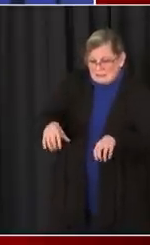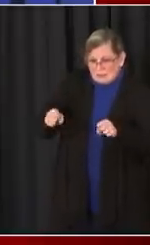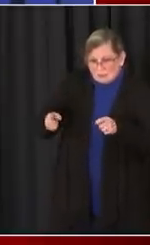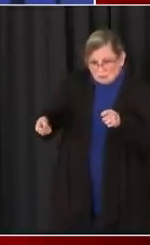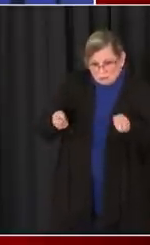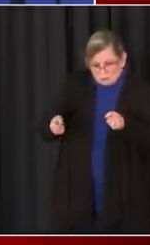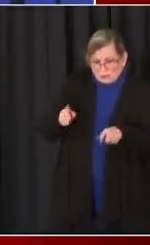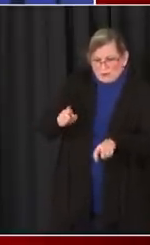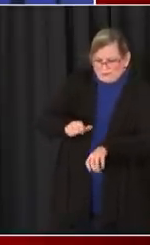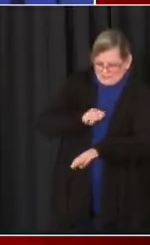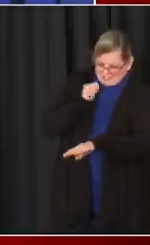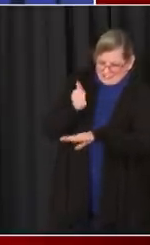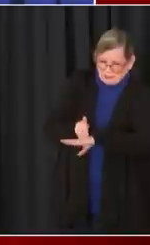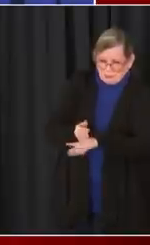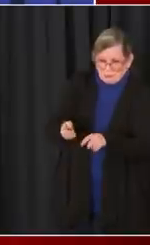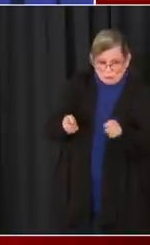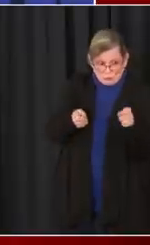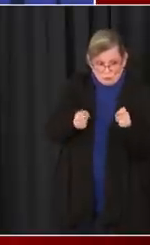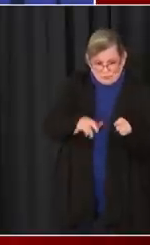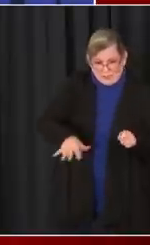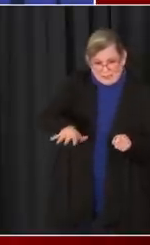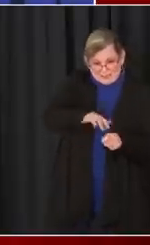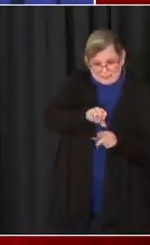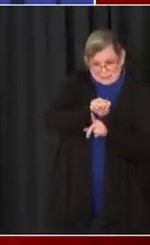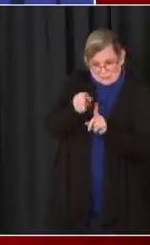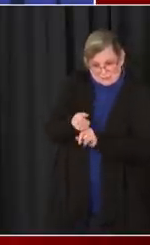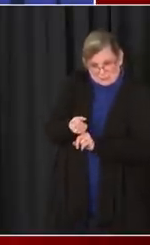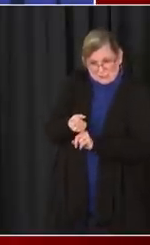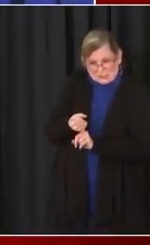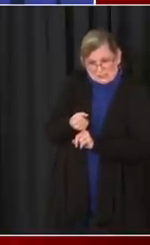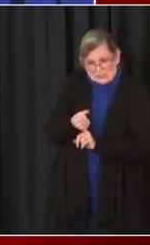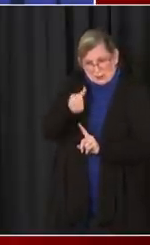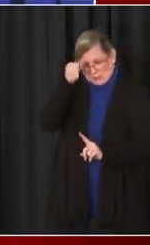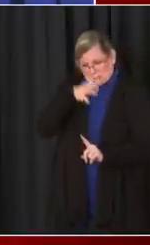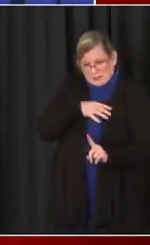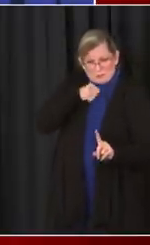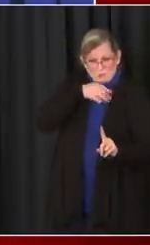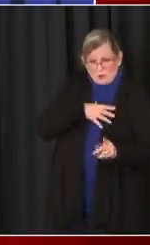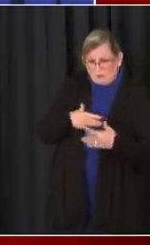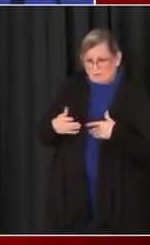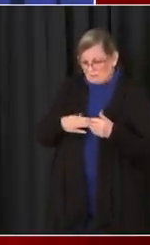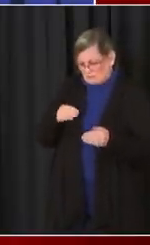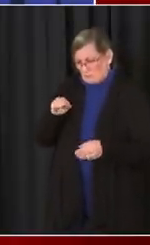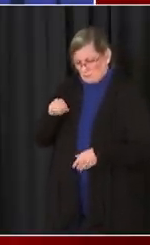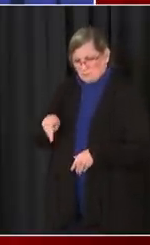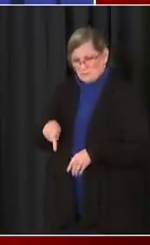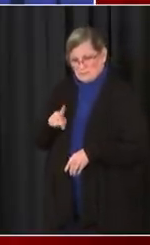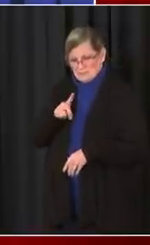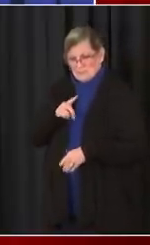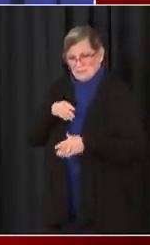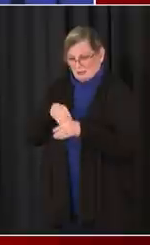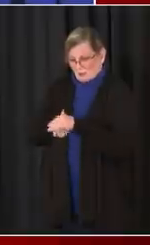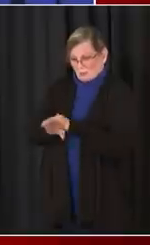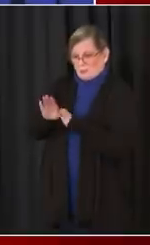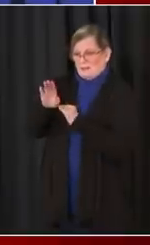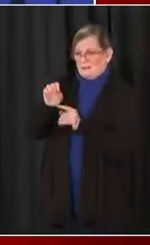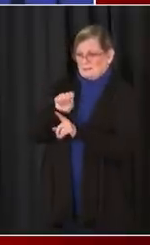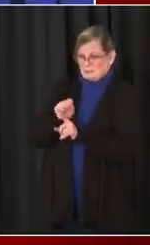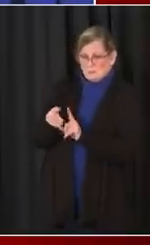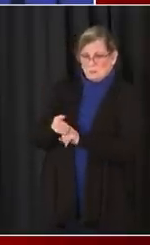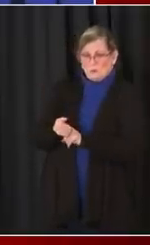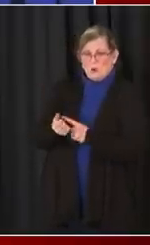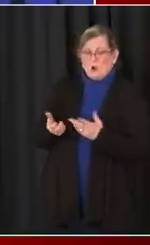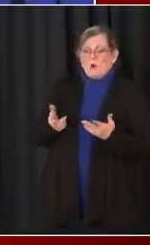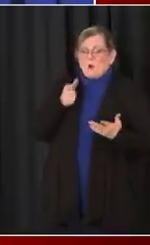to establish control of the situation that was going on. The men and women of the Metropolitan Police Department went into a situation that